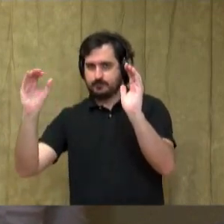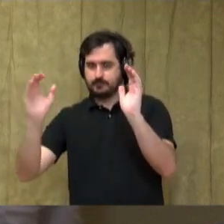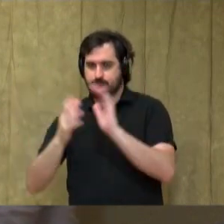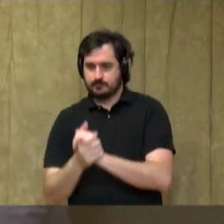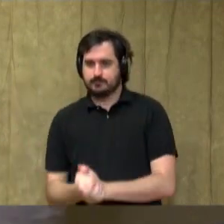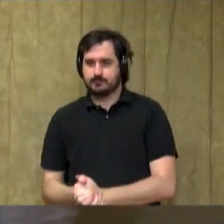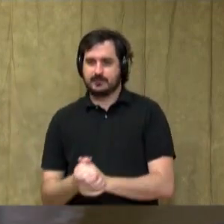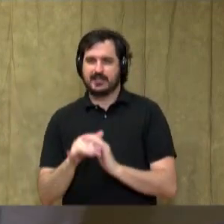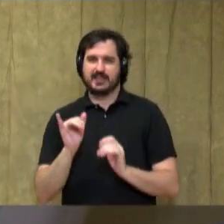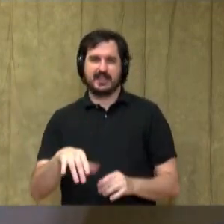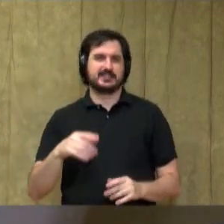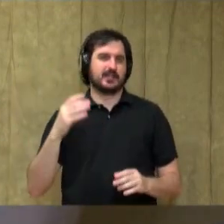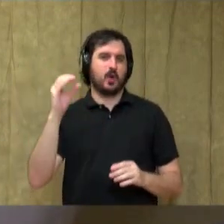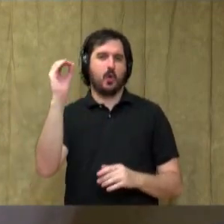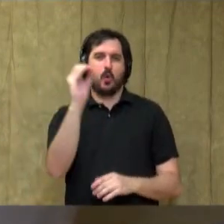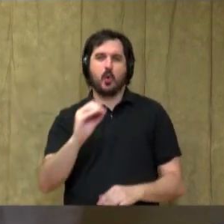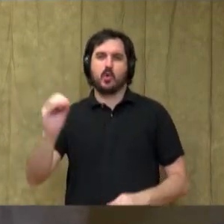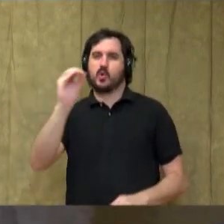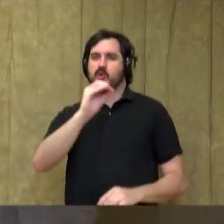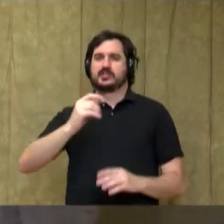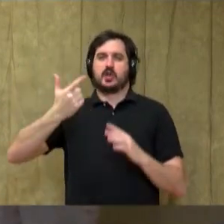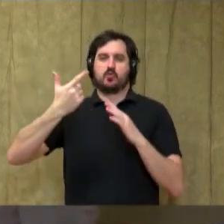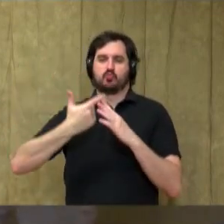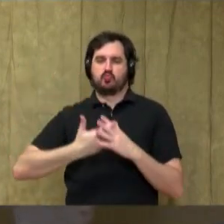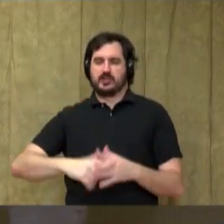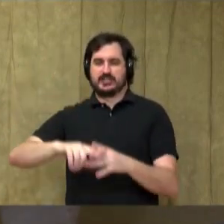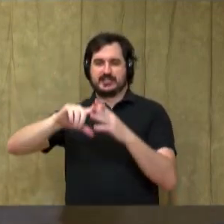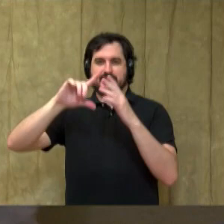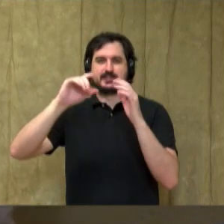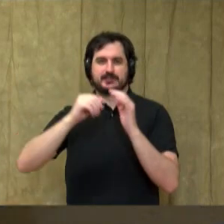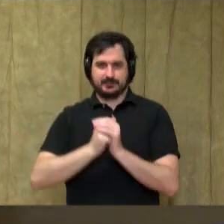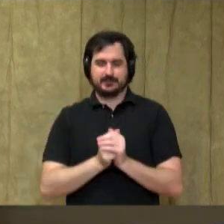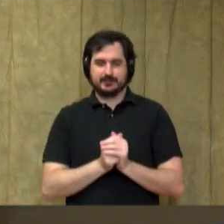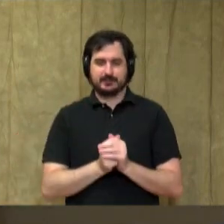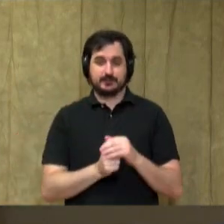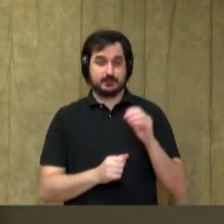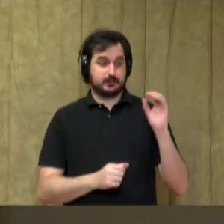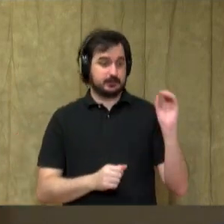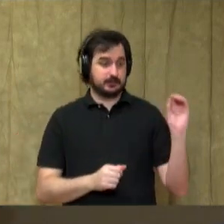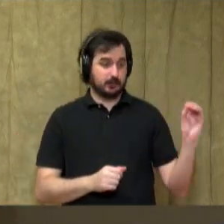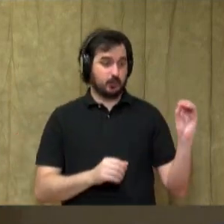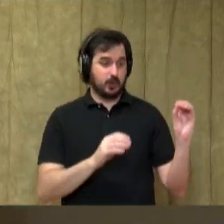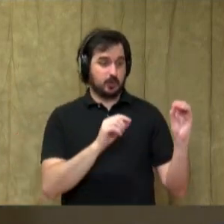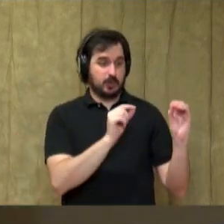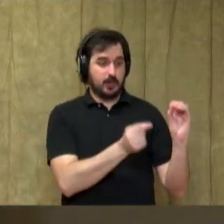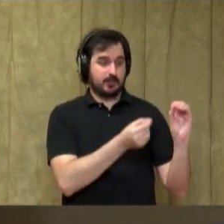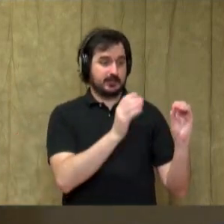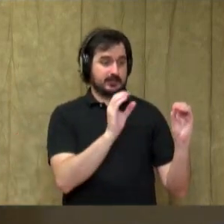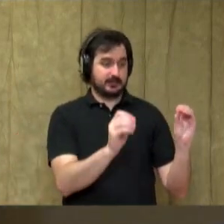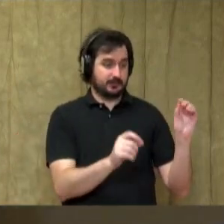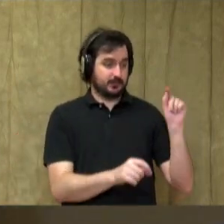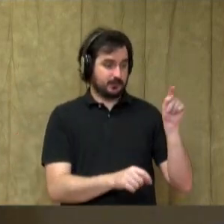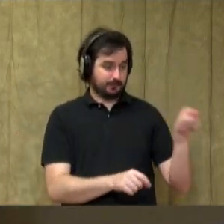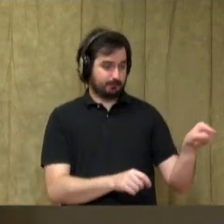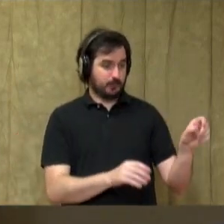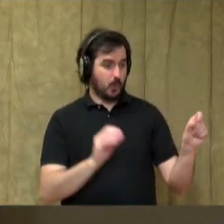That is where everything originally starts. 0, 0. We're going to go